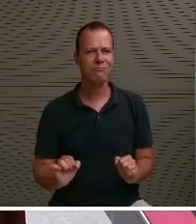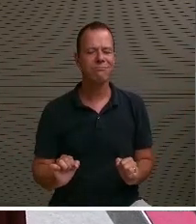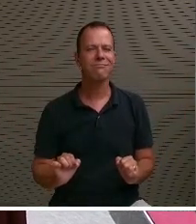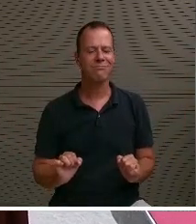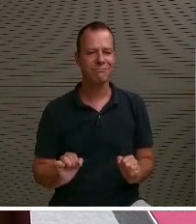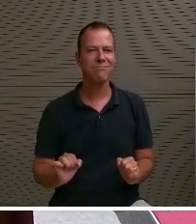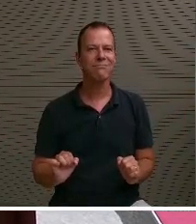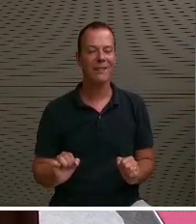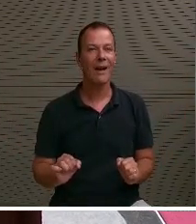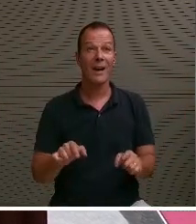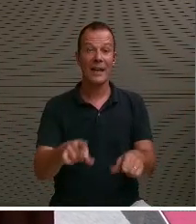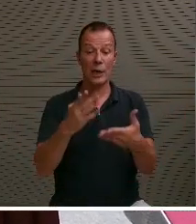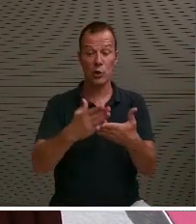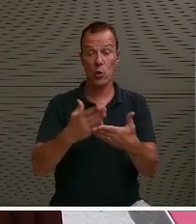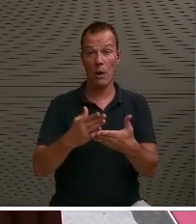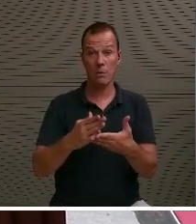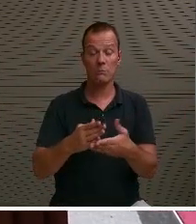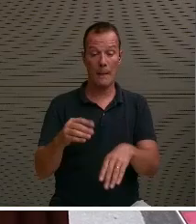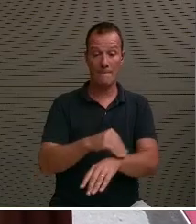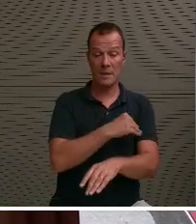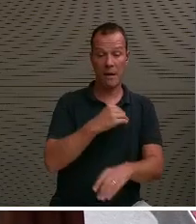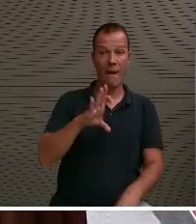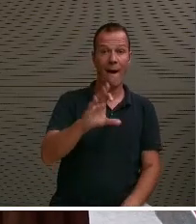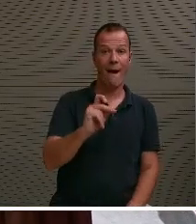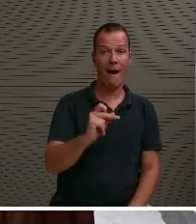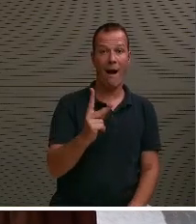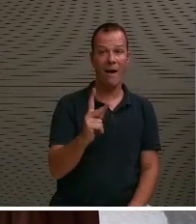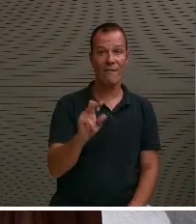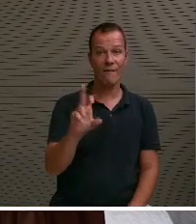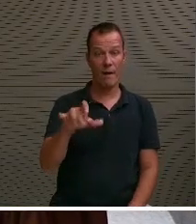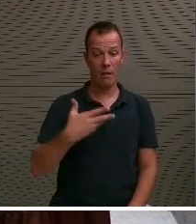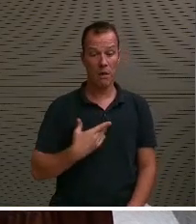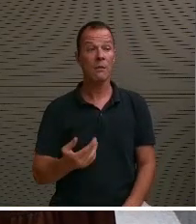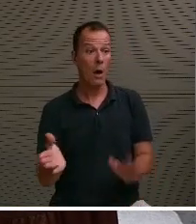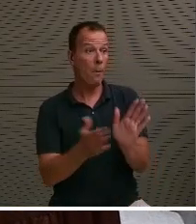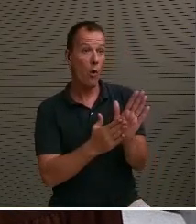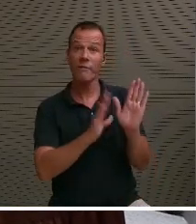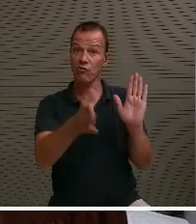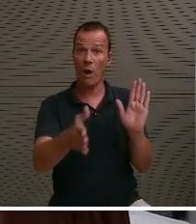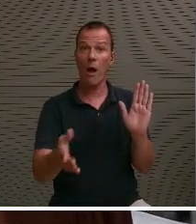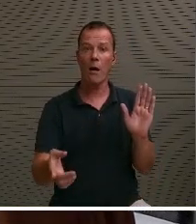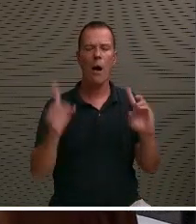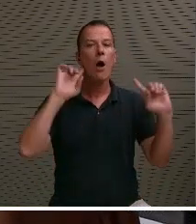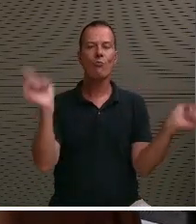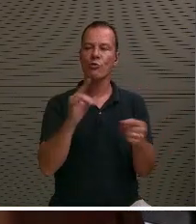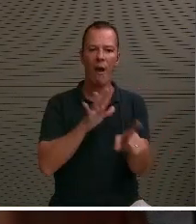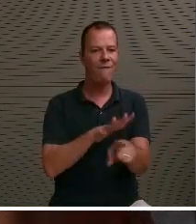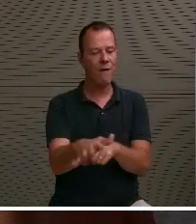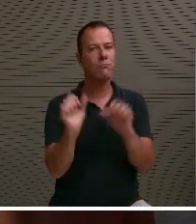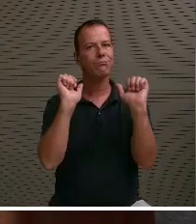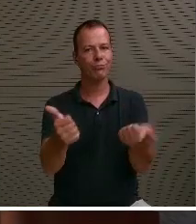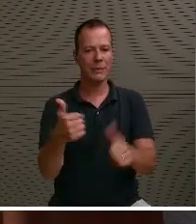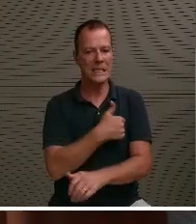Harvard Medicine School attests that music has a really good effect on health. So